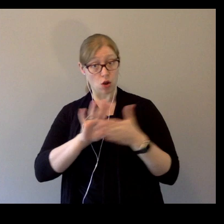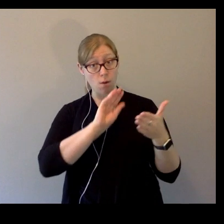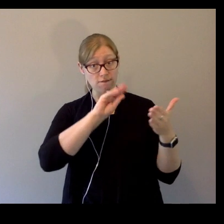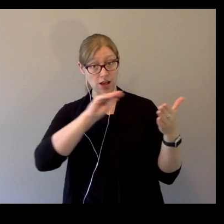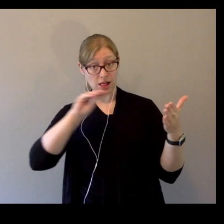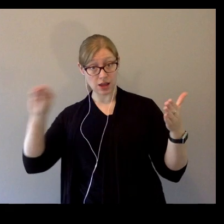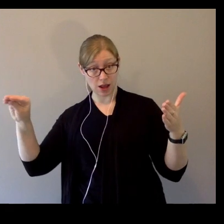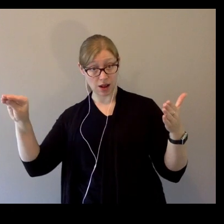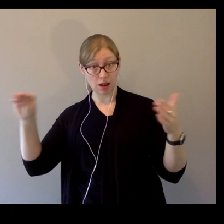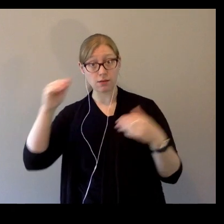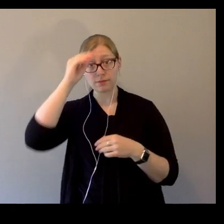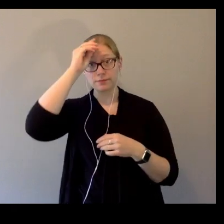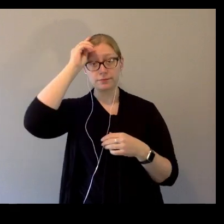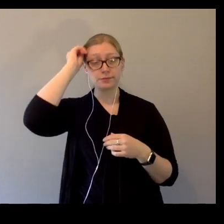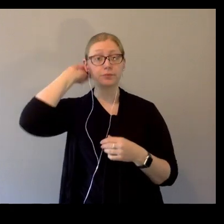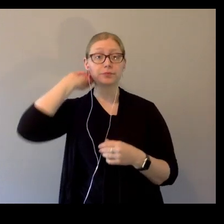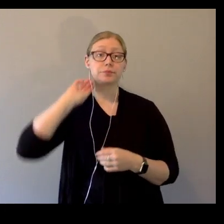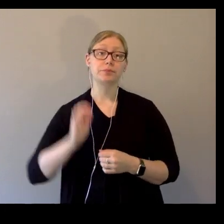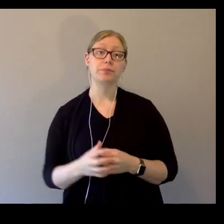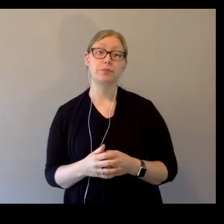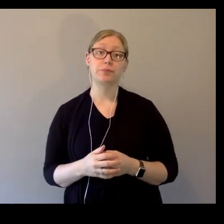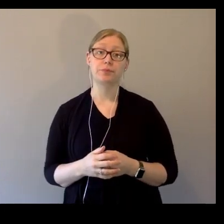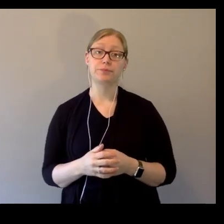and fill in that table.